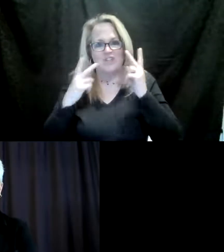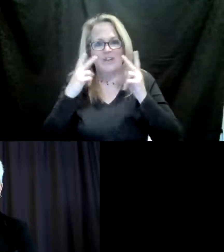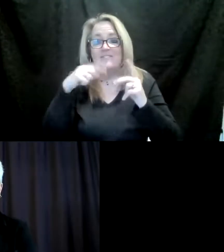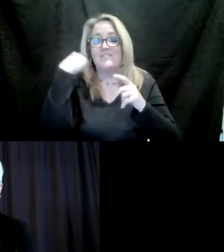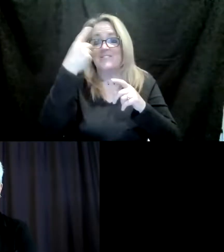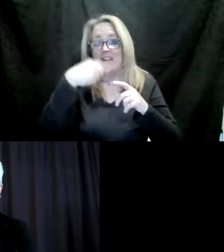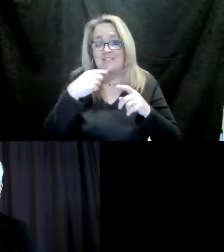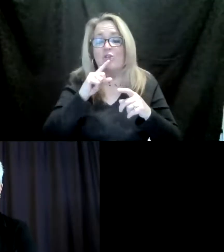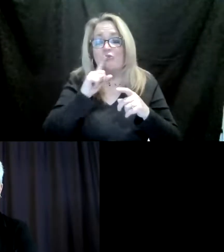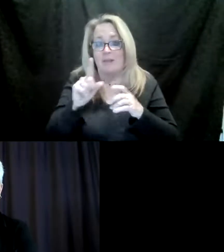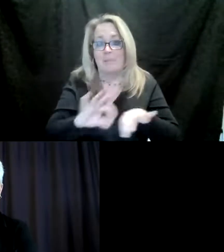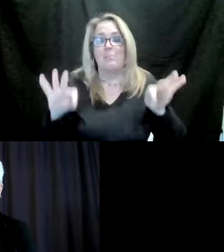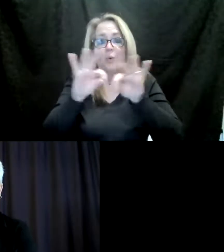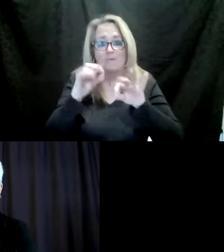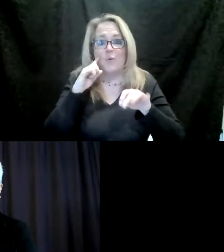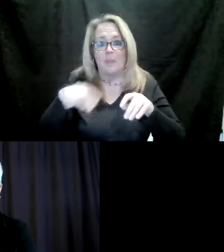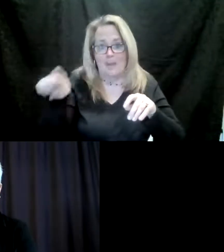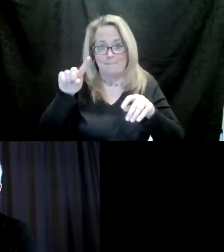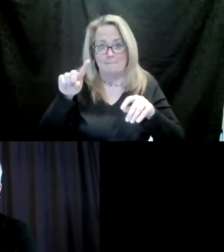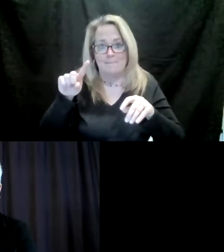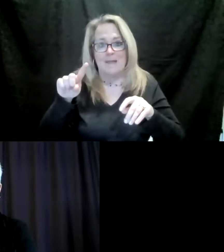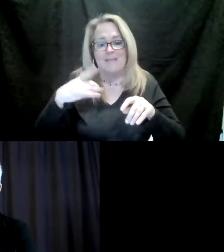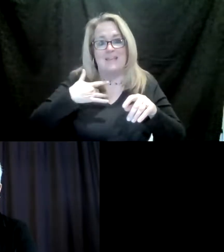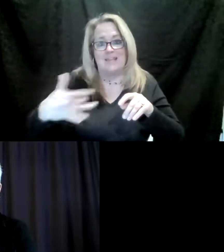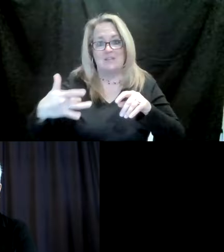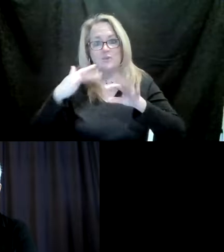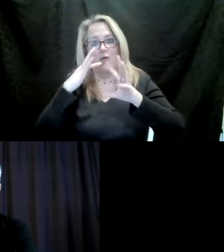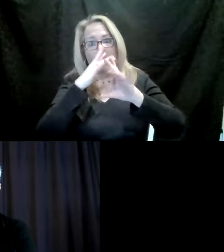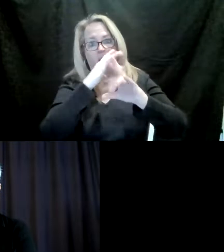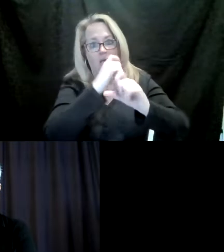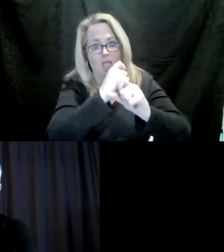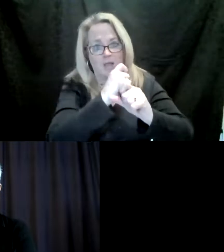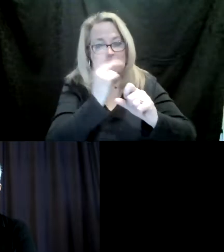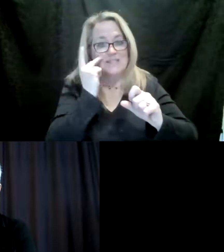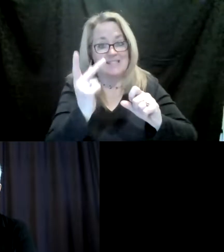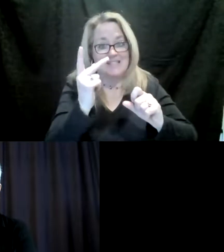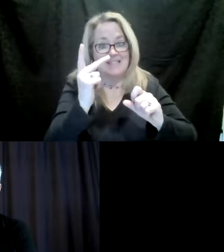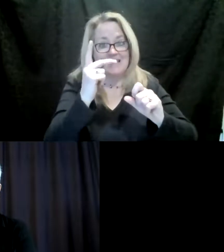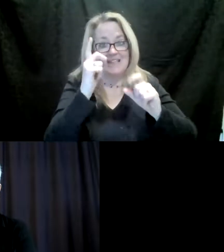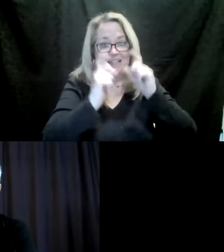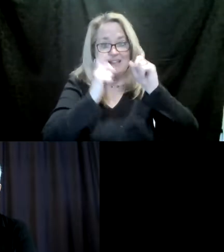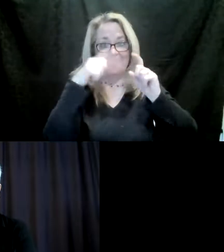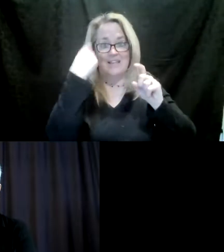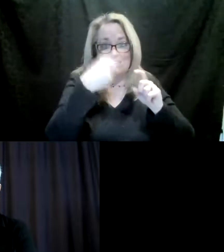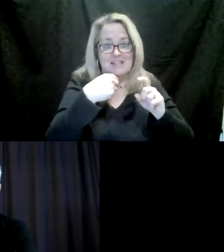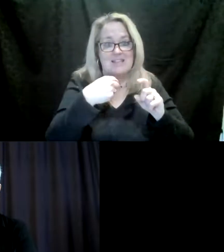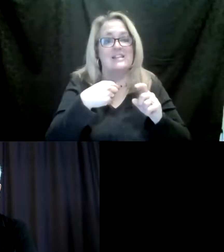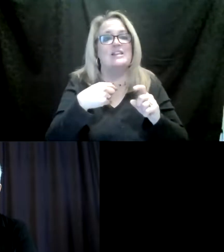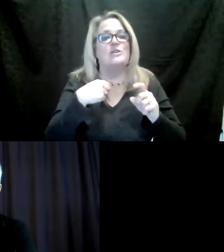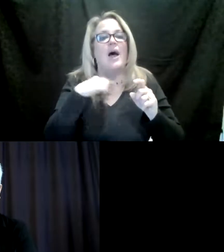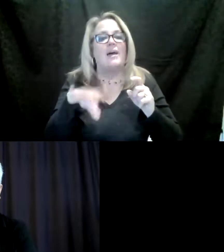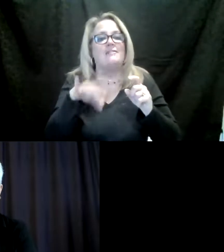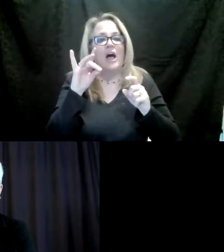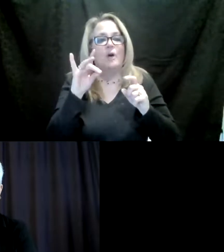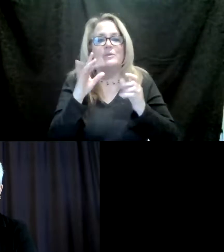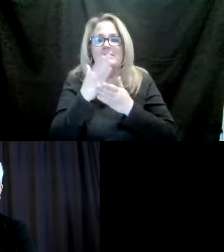very important to them, and they tend to gravitate toward looking at faces. So what I did is found some of these little